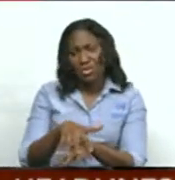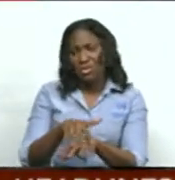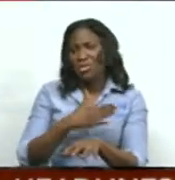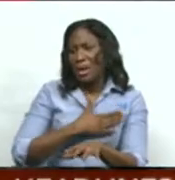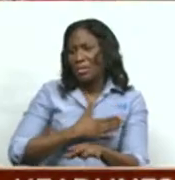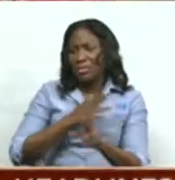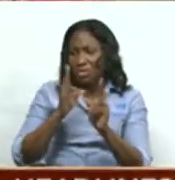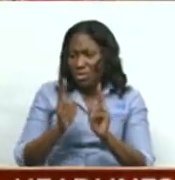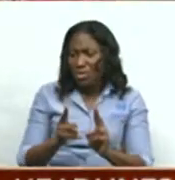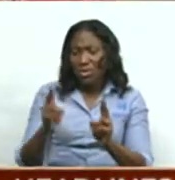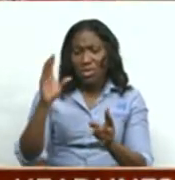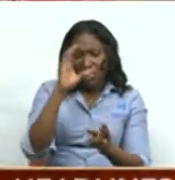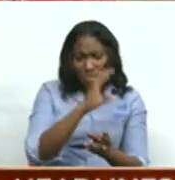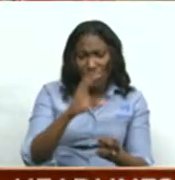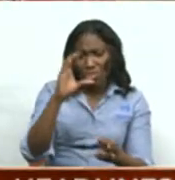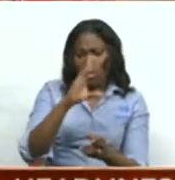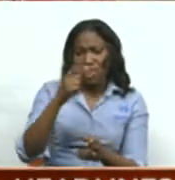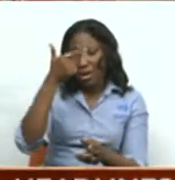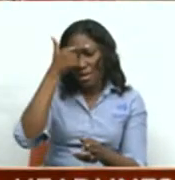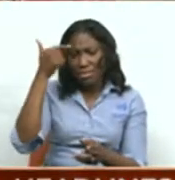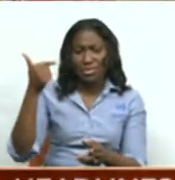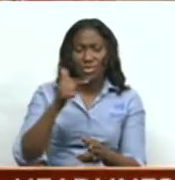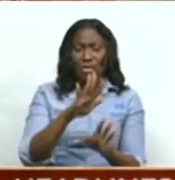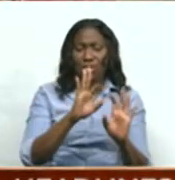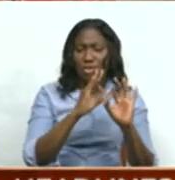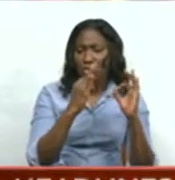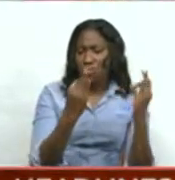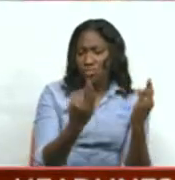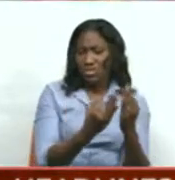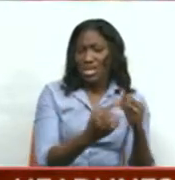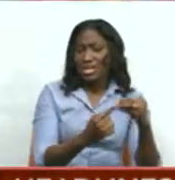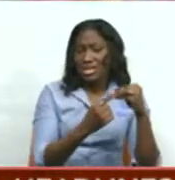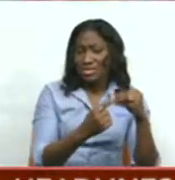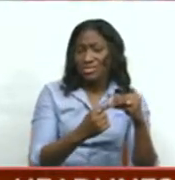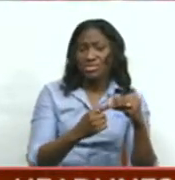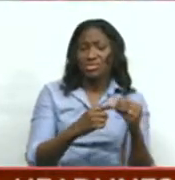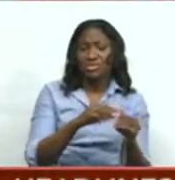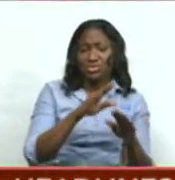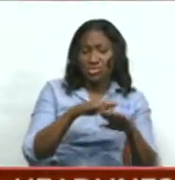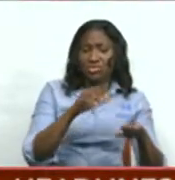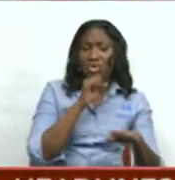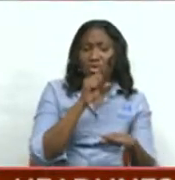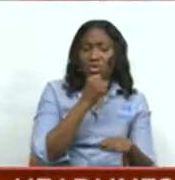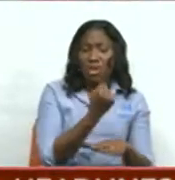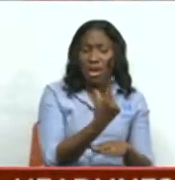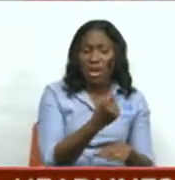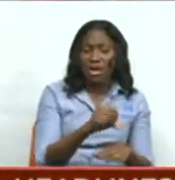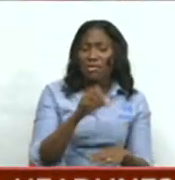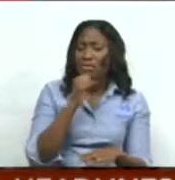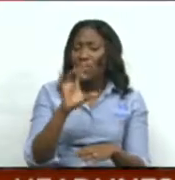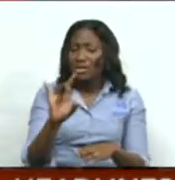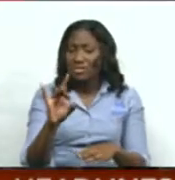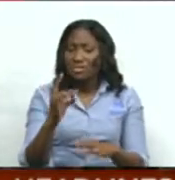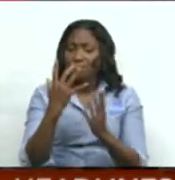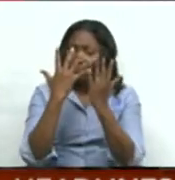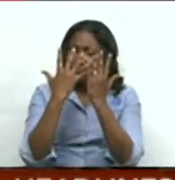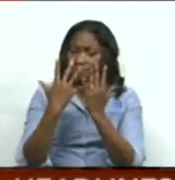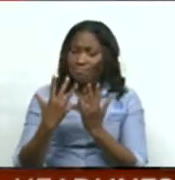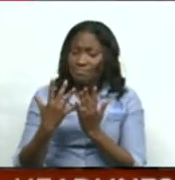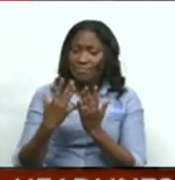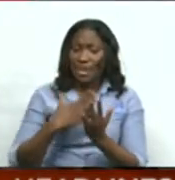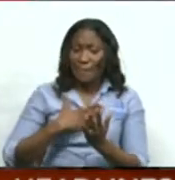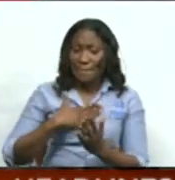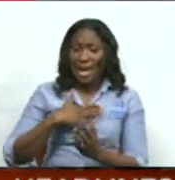up the investigation. And that's because her loved ones, especially her 11 and 8-year-old children, are grieving. My